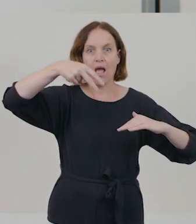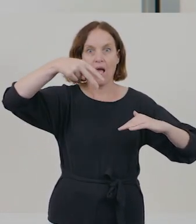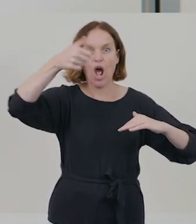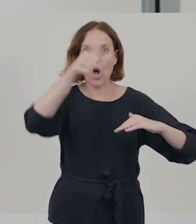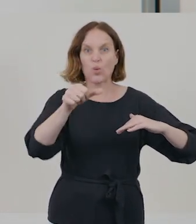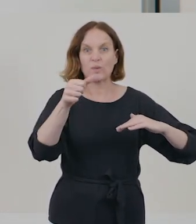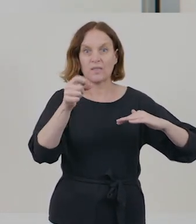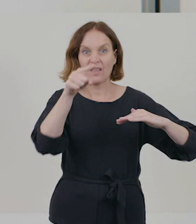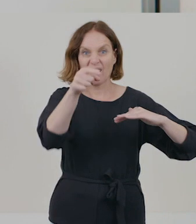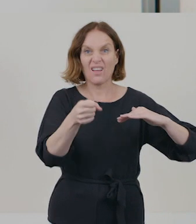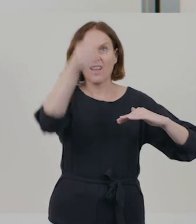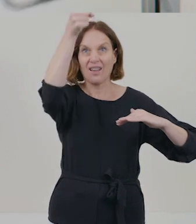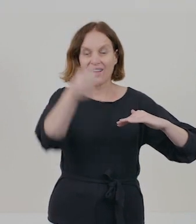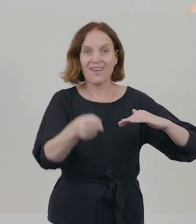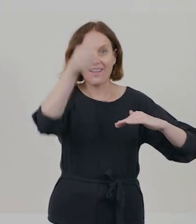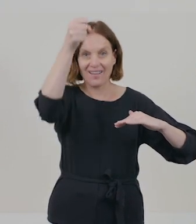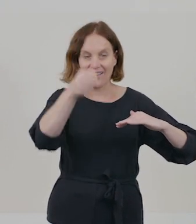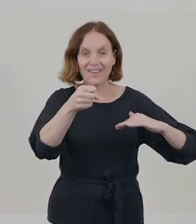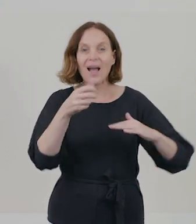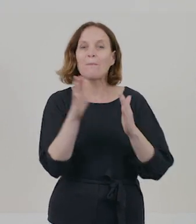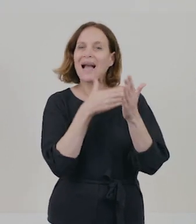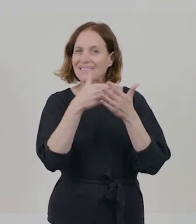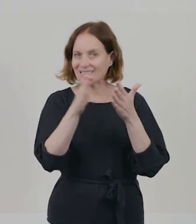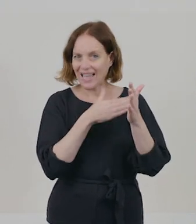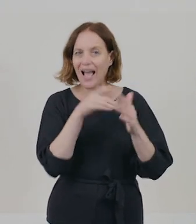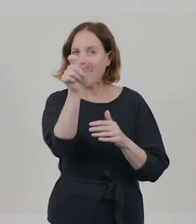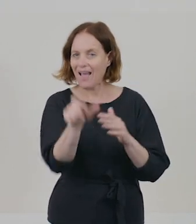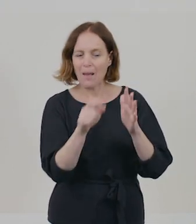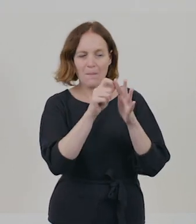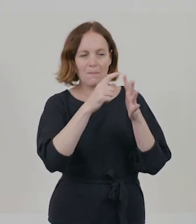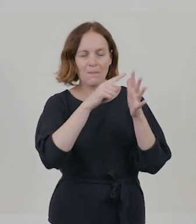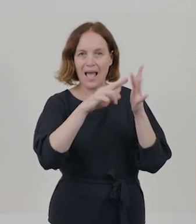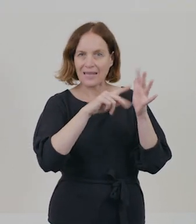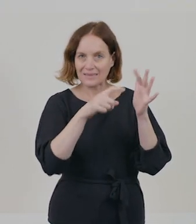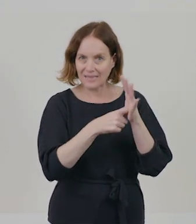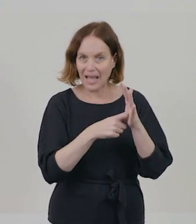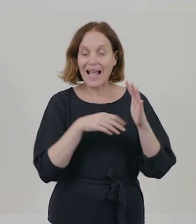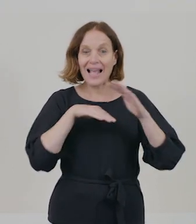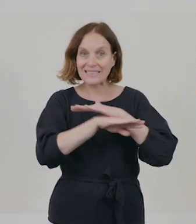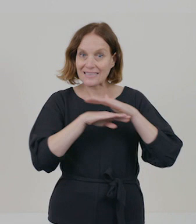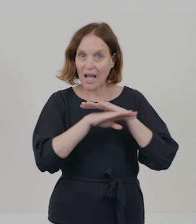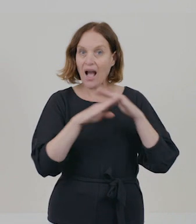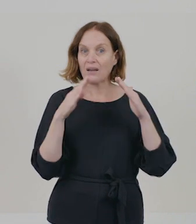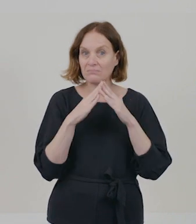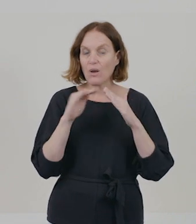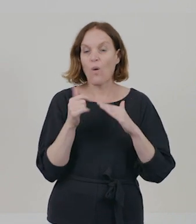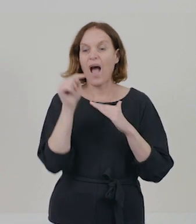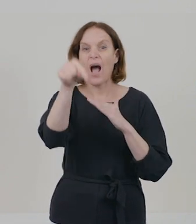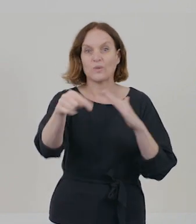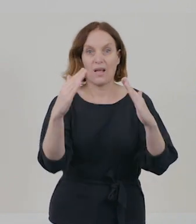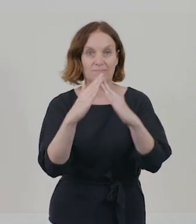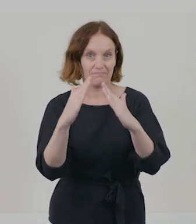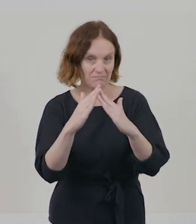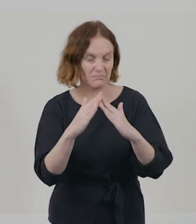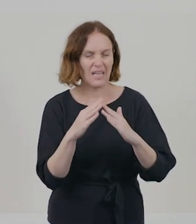tool. I'm a painter. The job of a painter is to paint inside and outside of buildings. let's think about